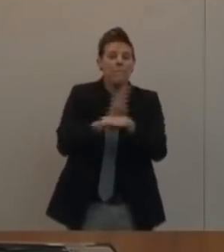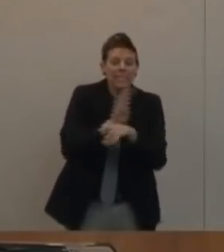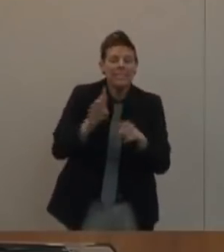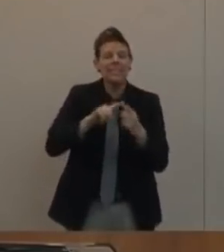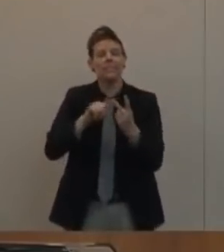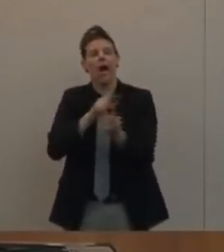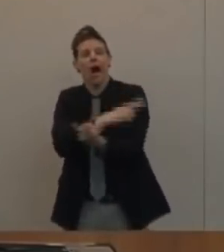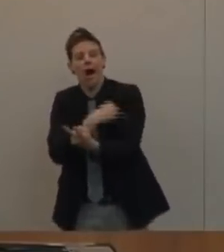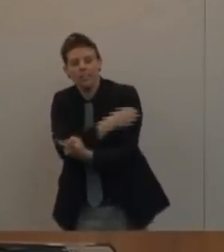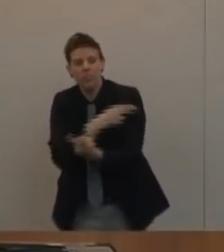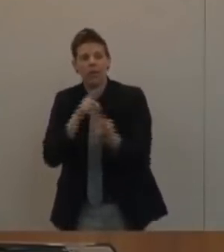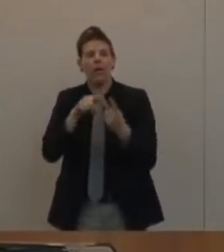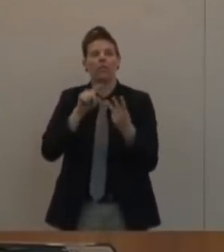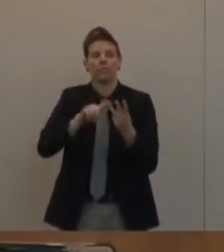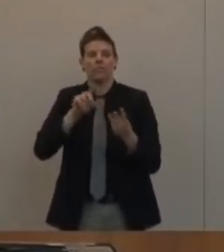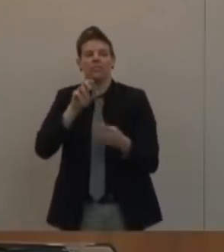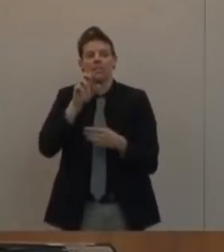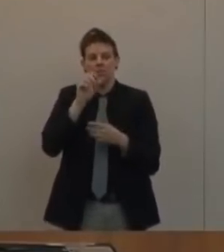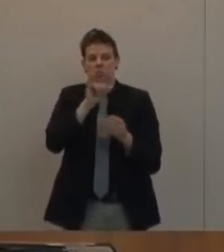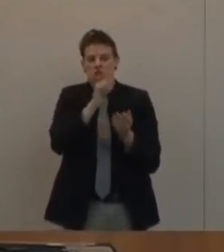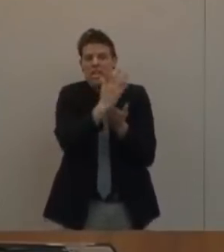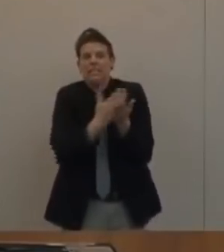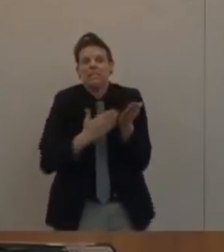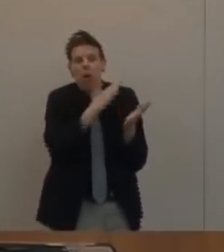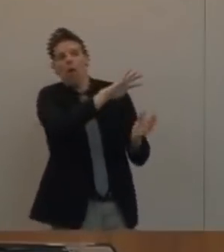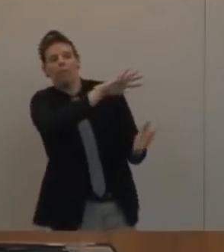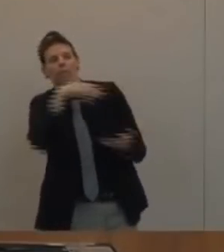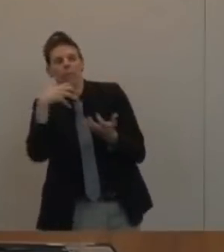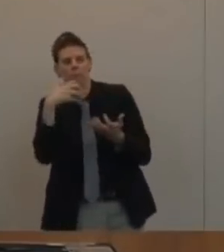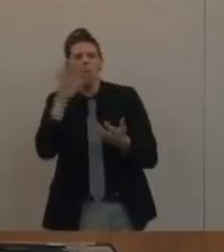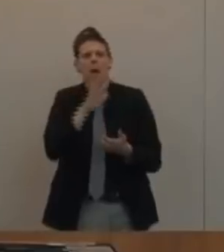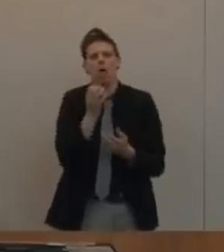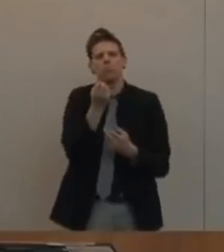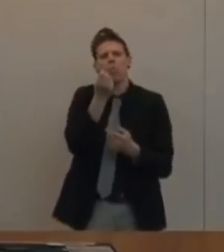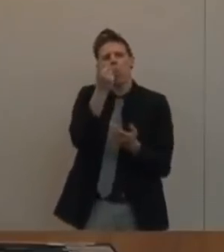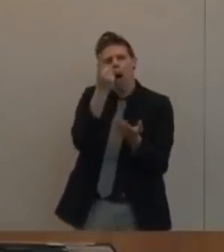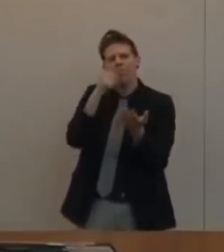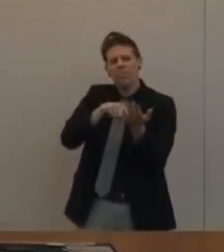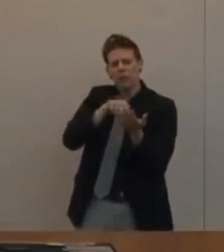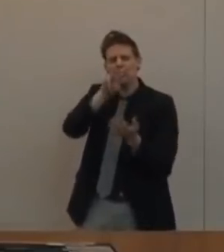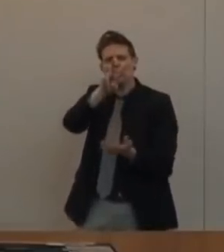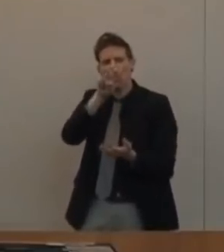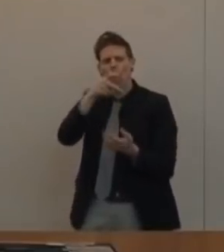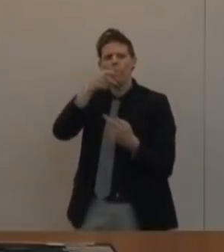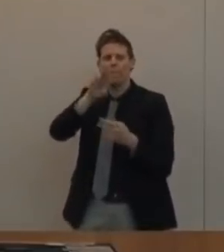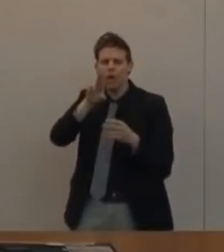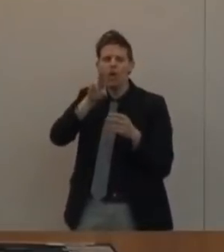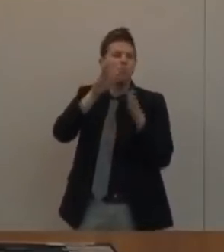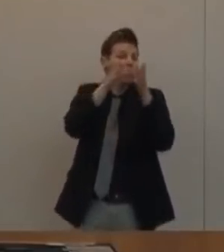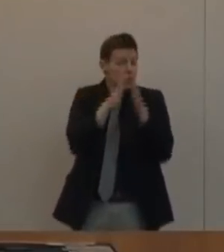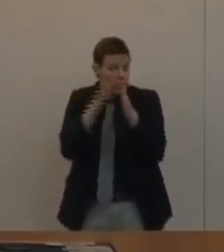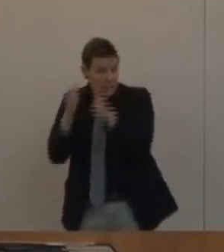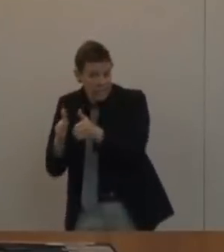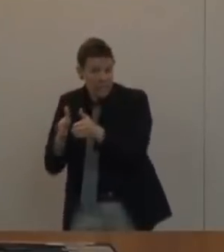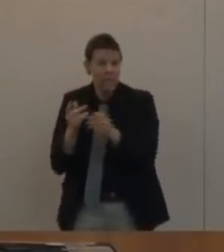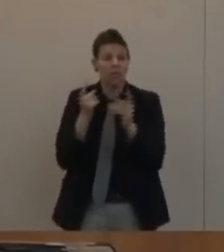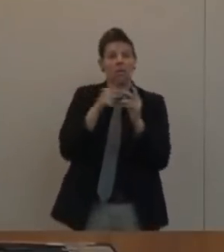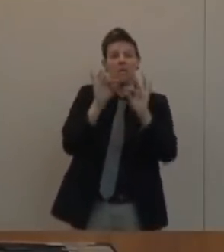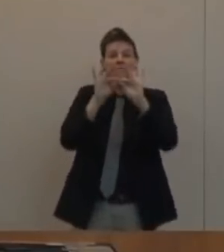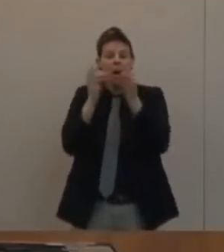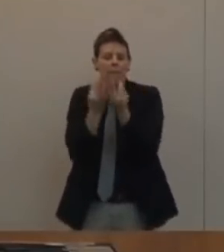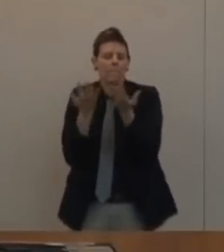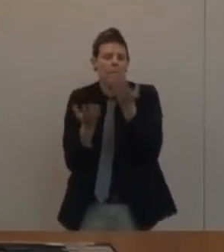a stimulus check, about $1,200 per person. Families and dependents get a little bit more. They